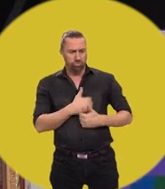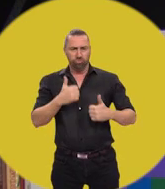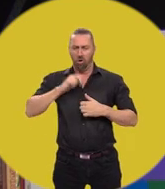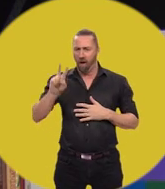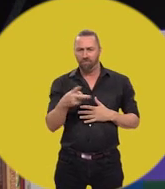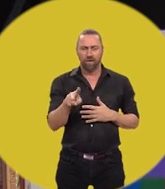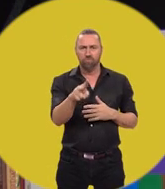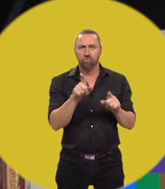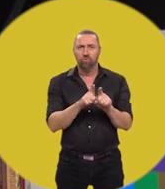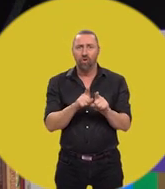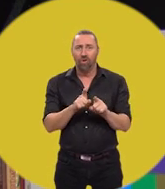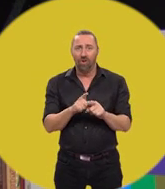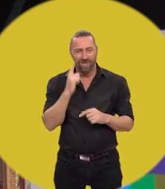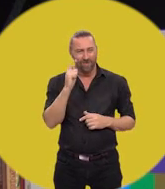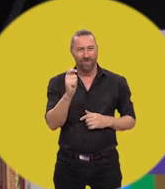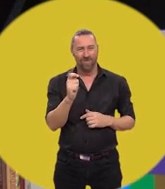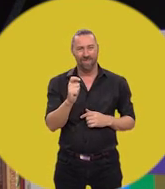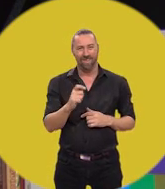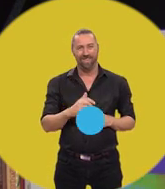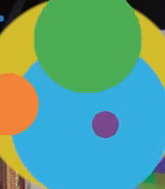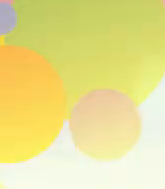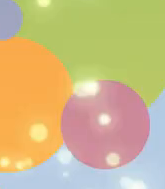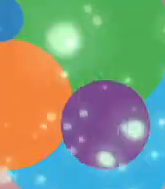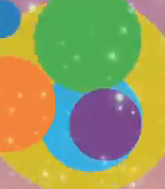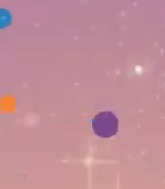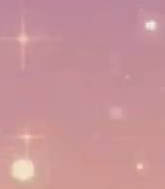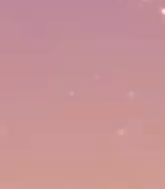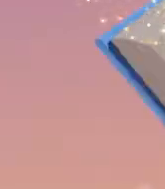we can have an adventure of our own. See you soon.